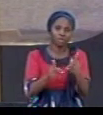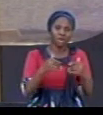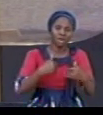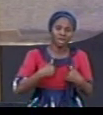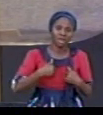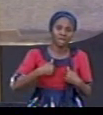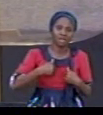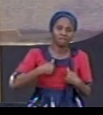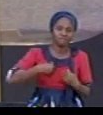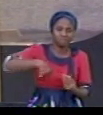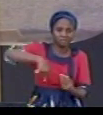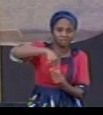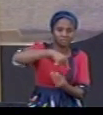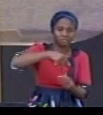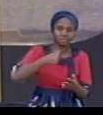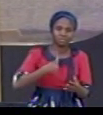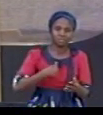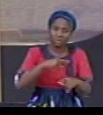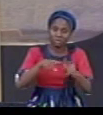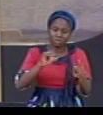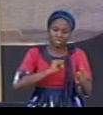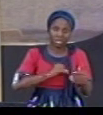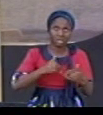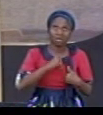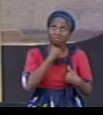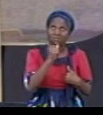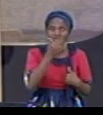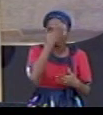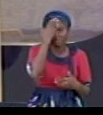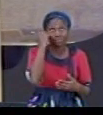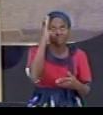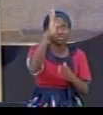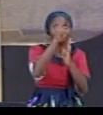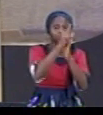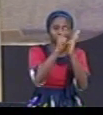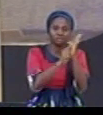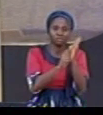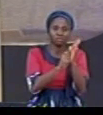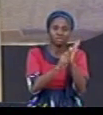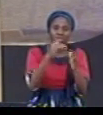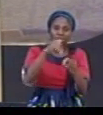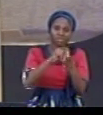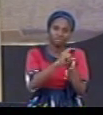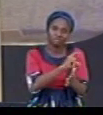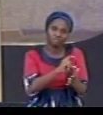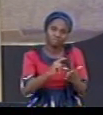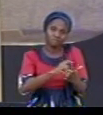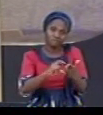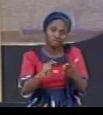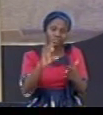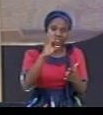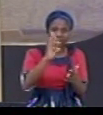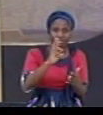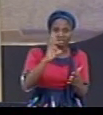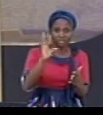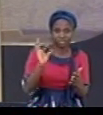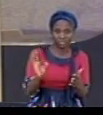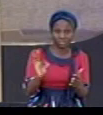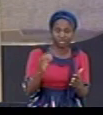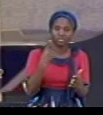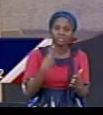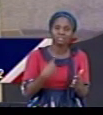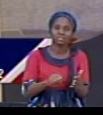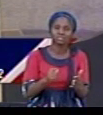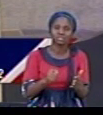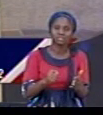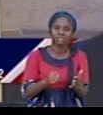not forgotten thy law. Look at verse 69. In verse 69, the proud